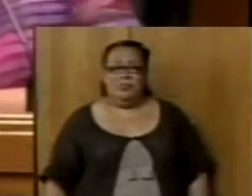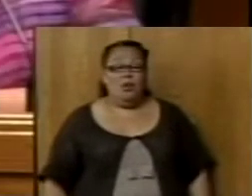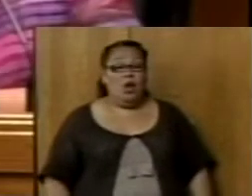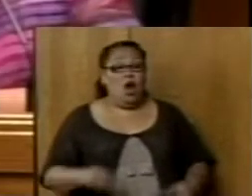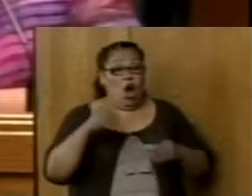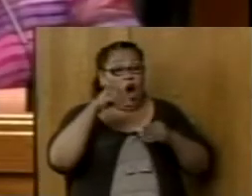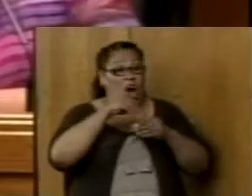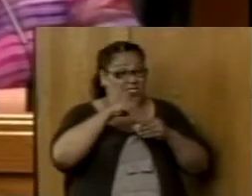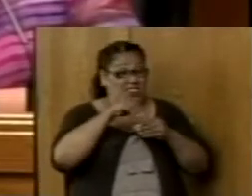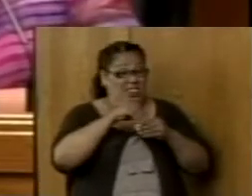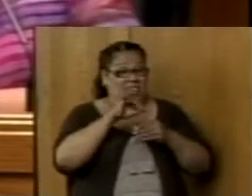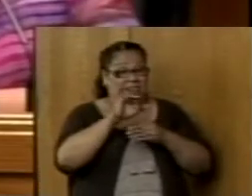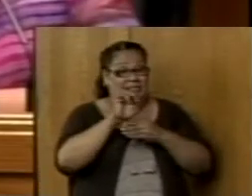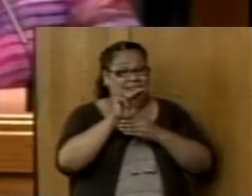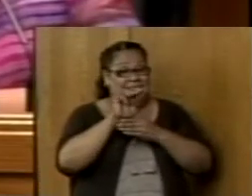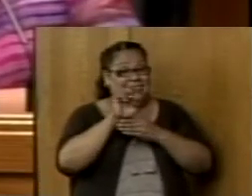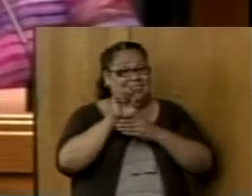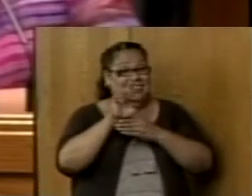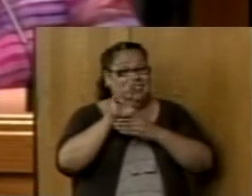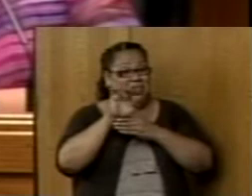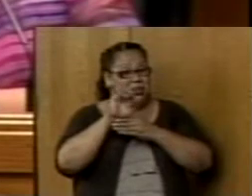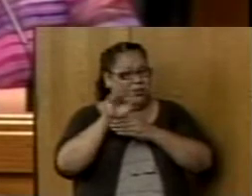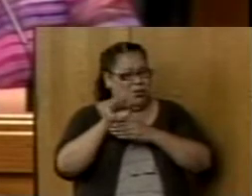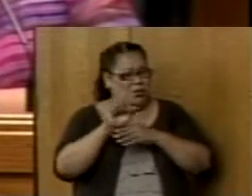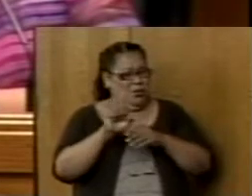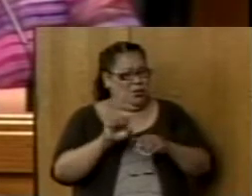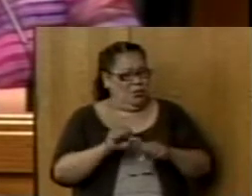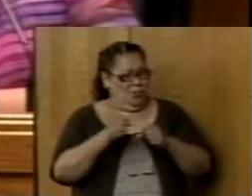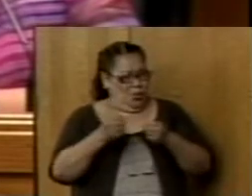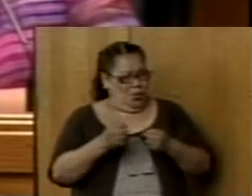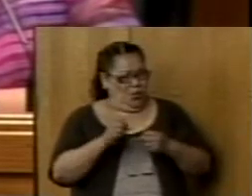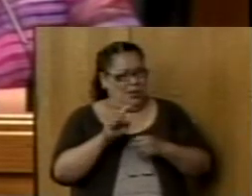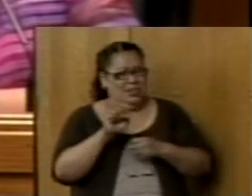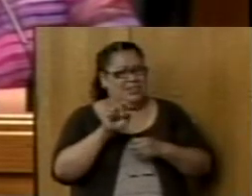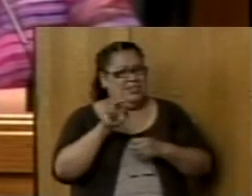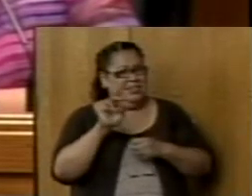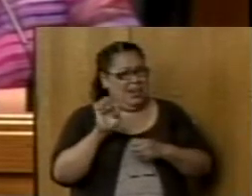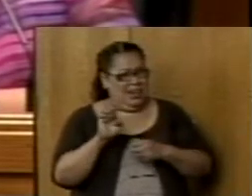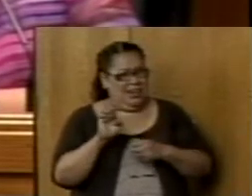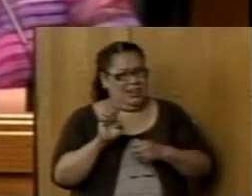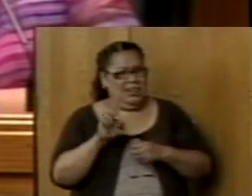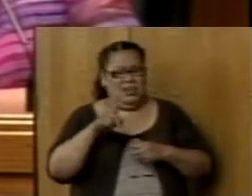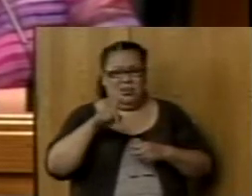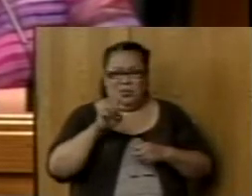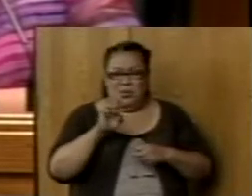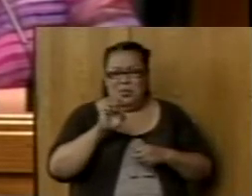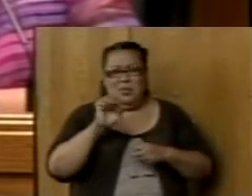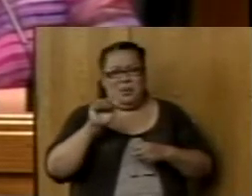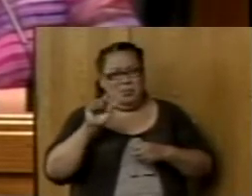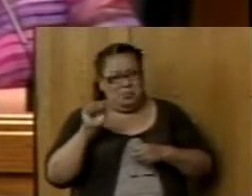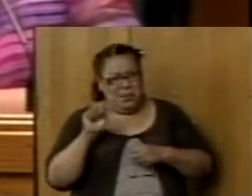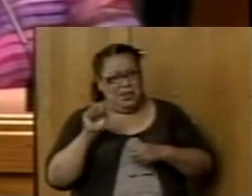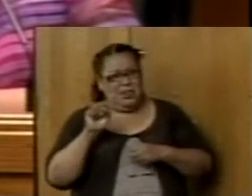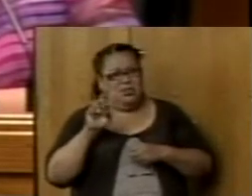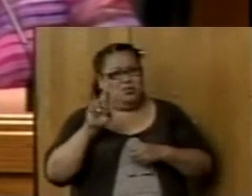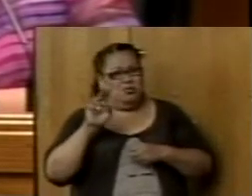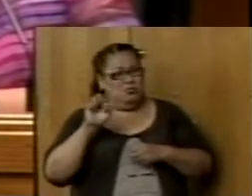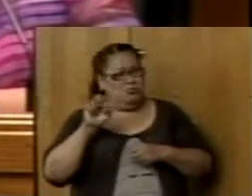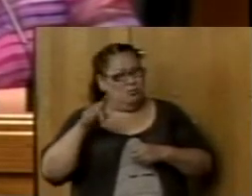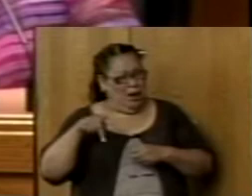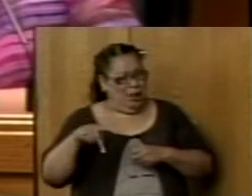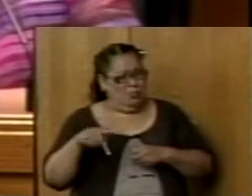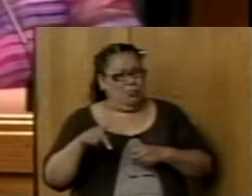the interior, replace broken tile around P-trap. You see that room